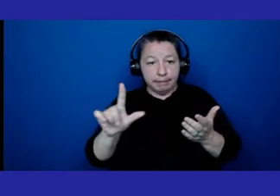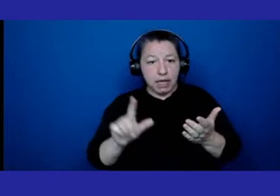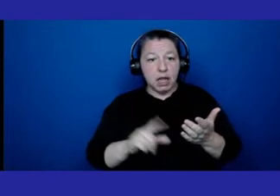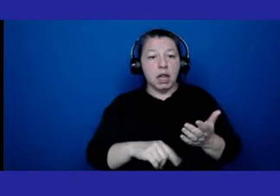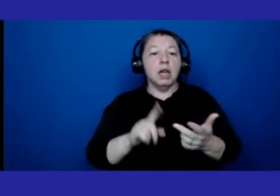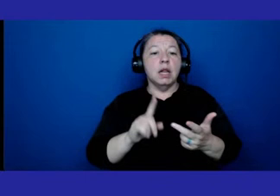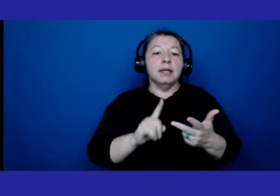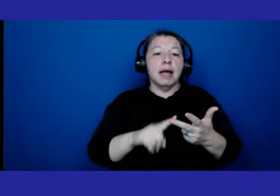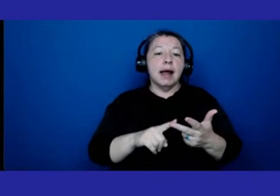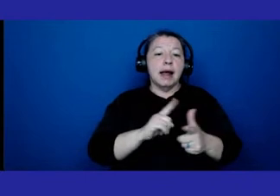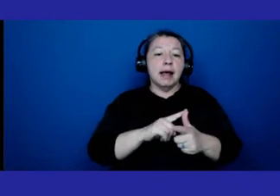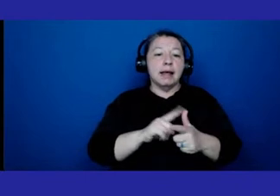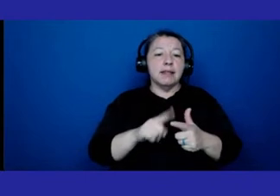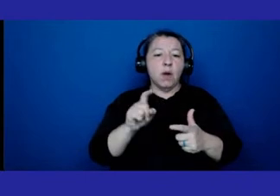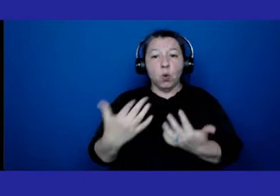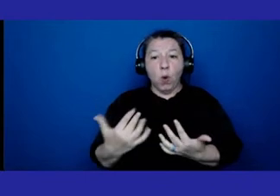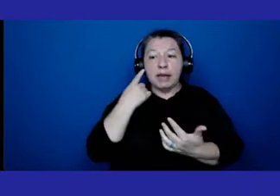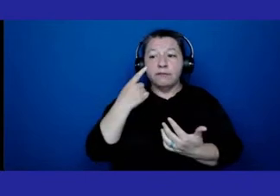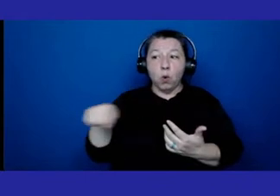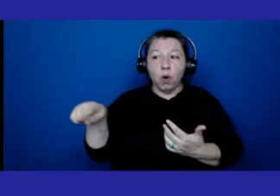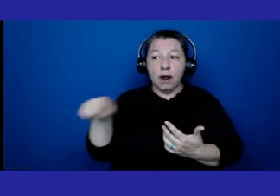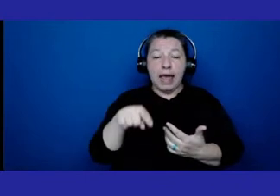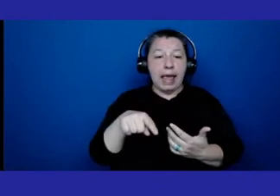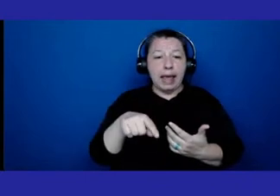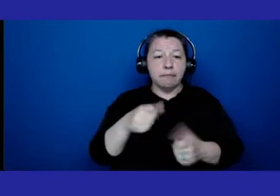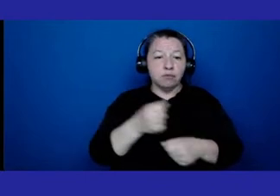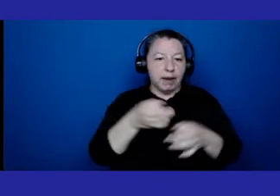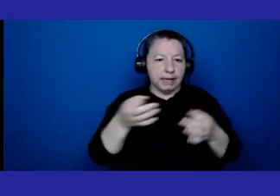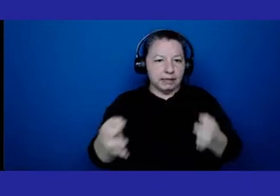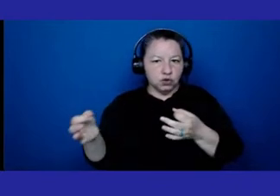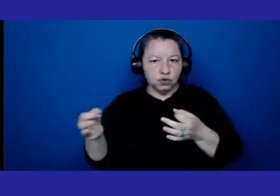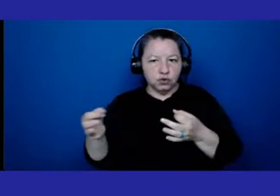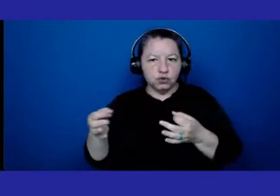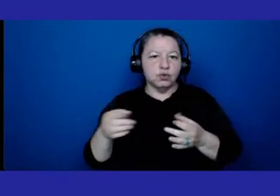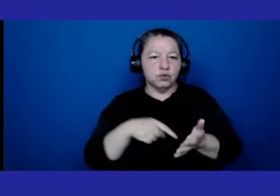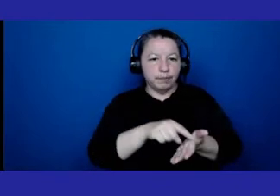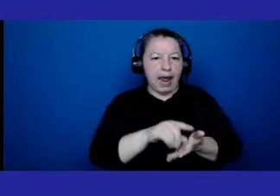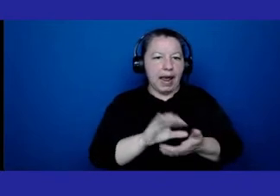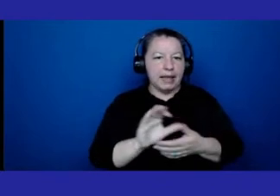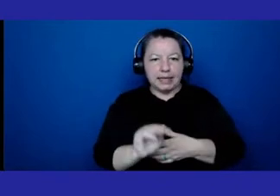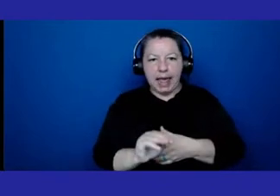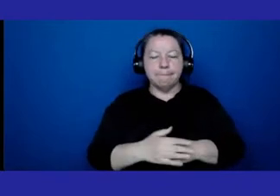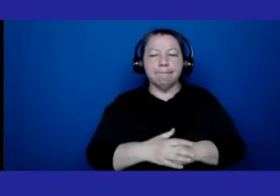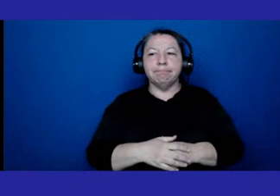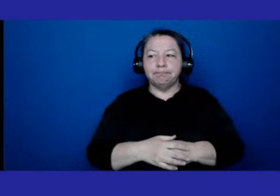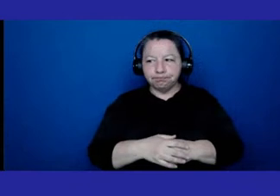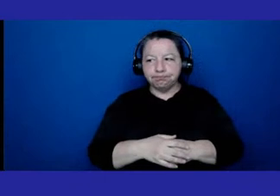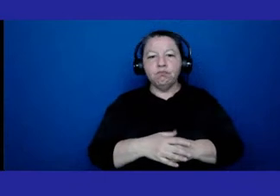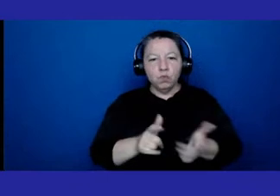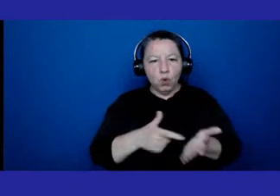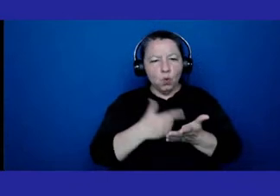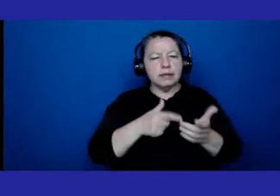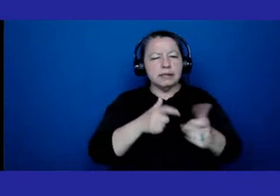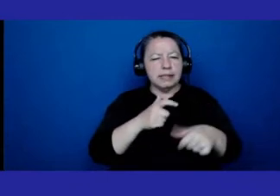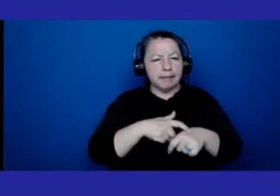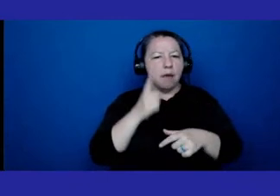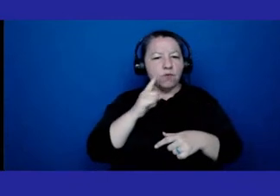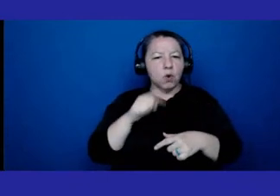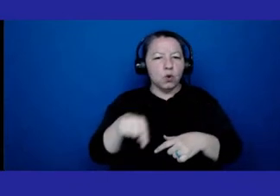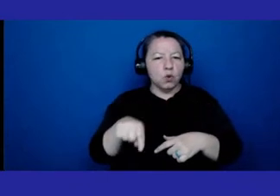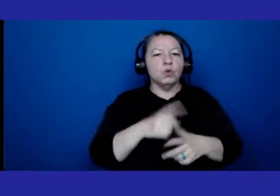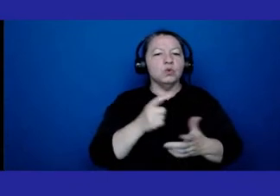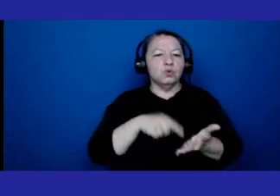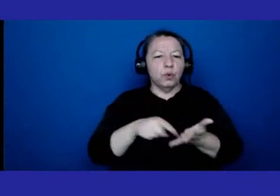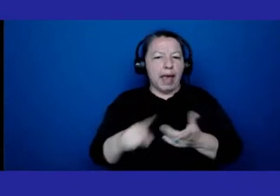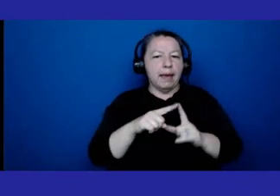bills, and then we have to wait for the payers to adjudicate those claims. It does take us a while to get them paid, but we